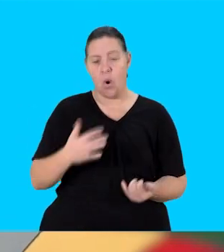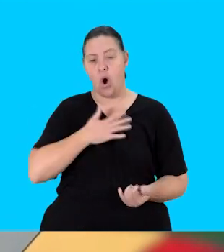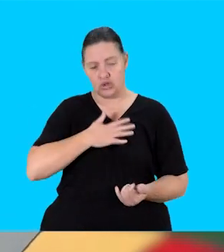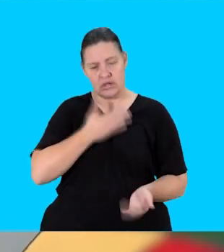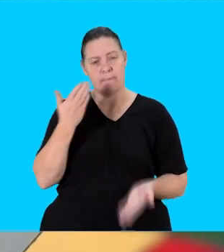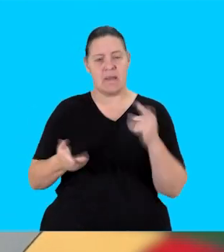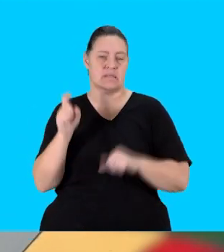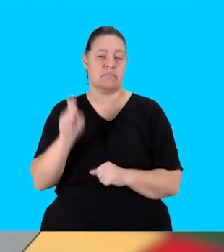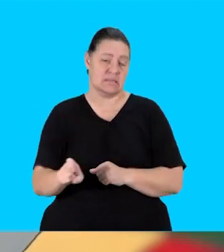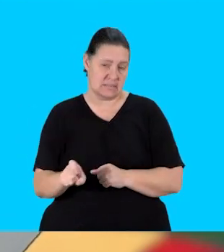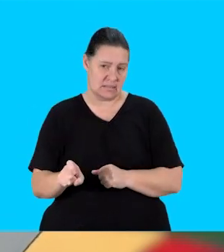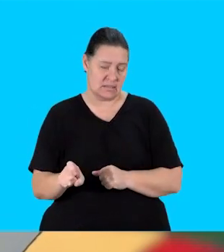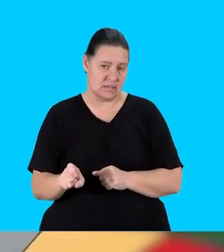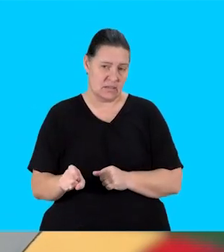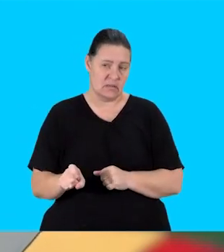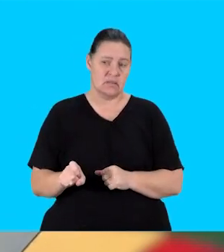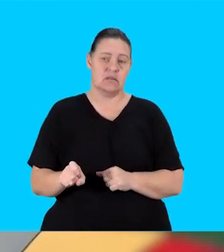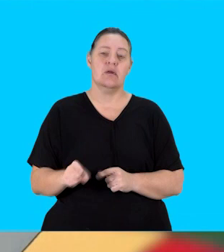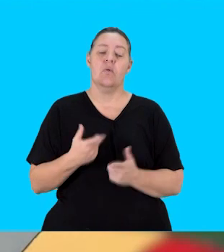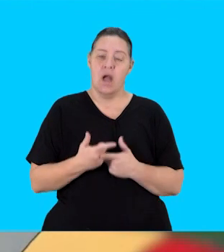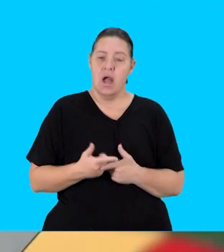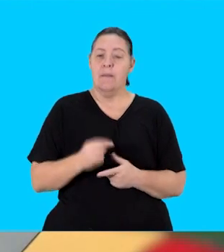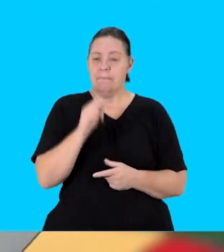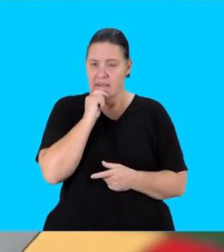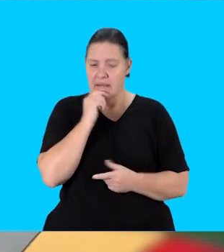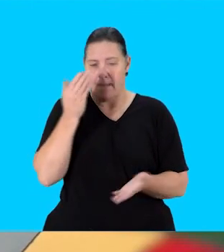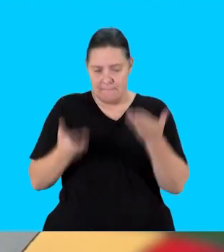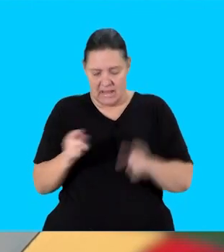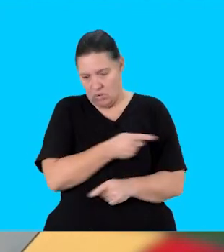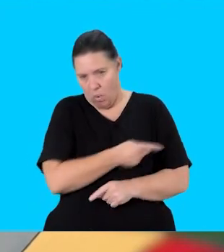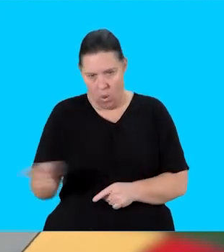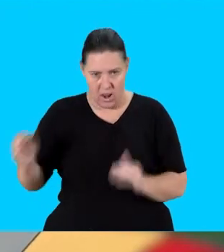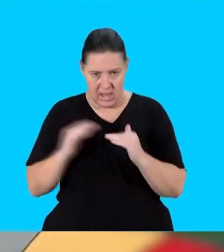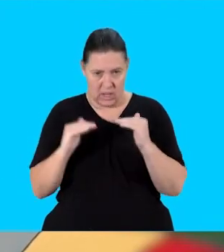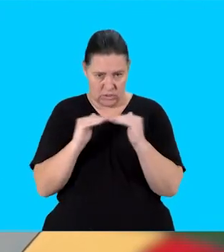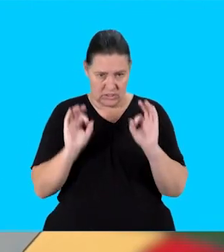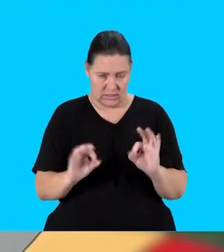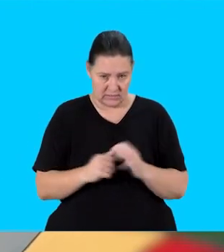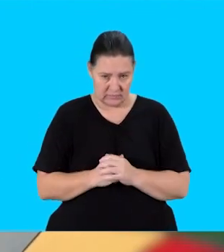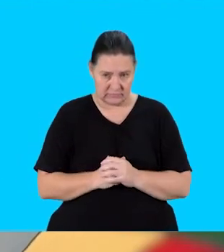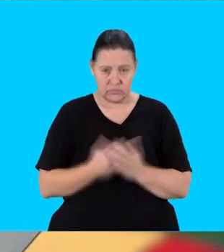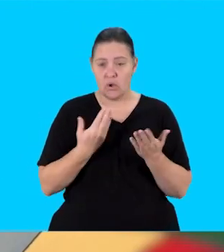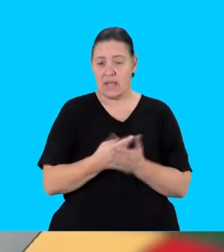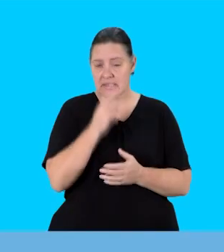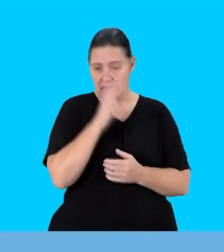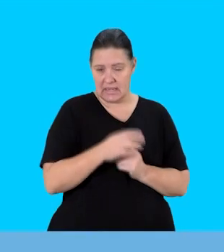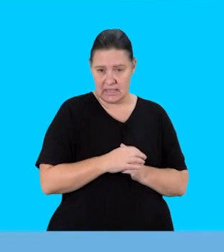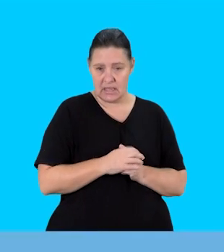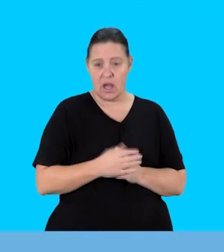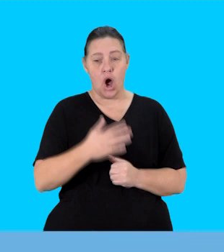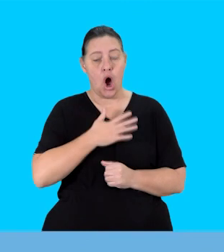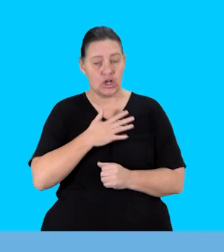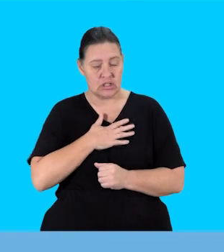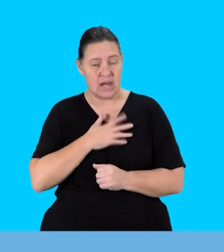the oxygen, and by balancing the oxygen, we're essentially balancing the entire equation. So as we can see, since